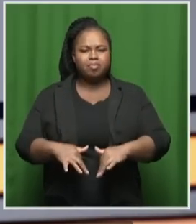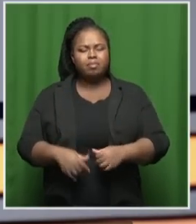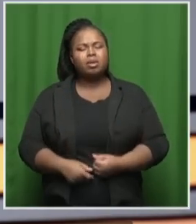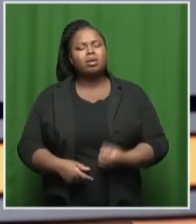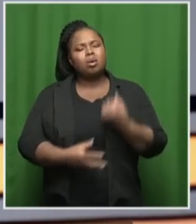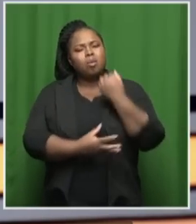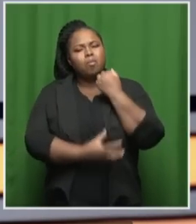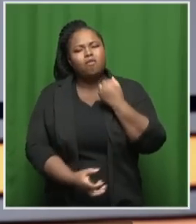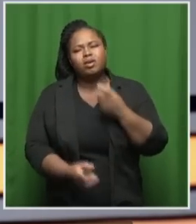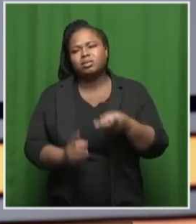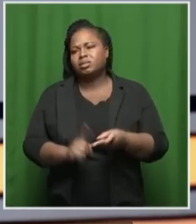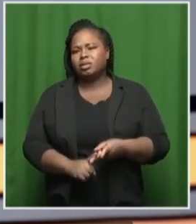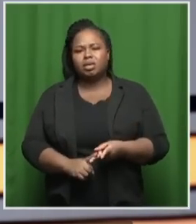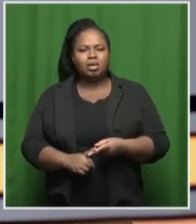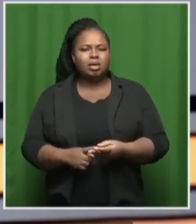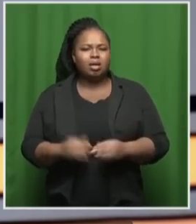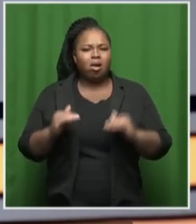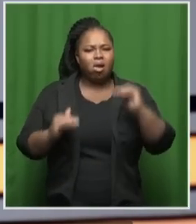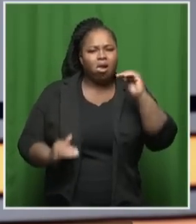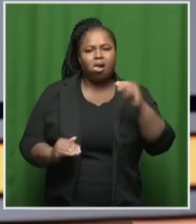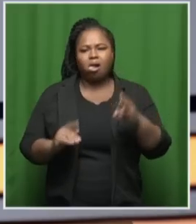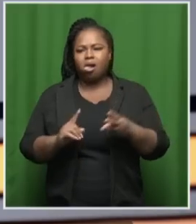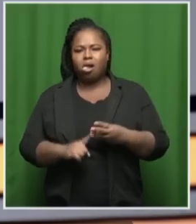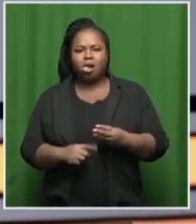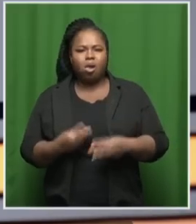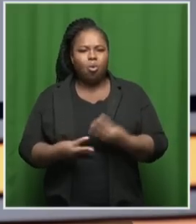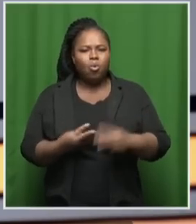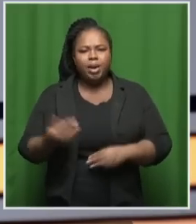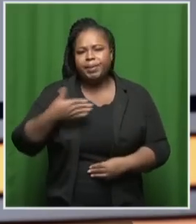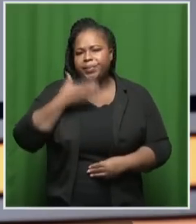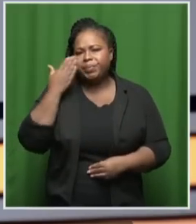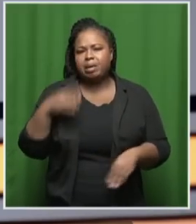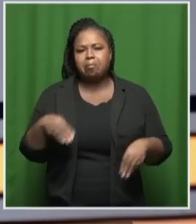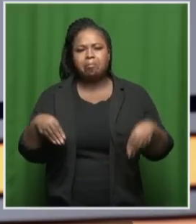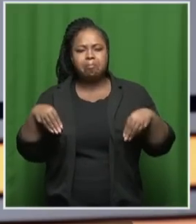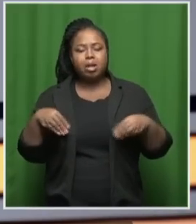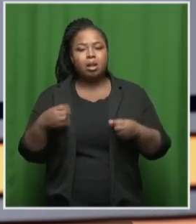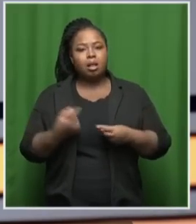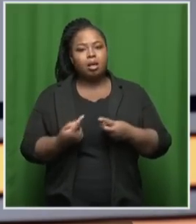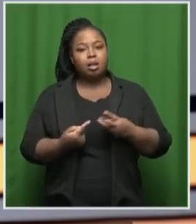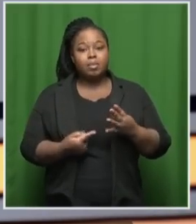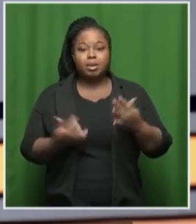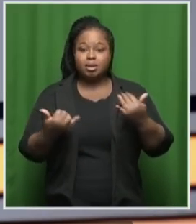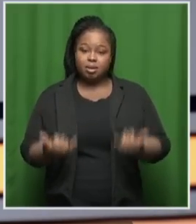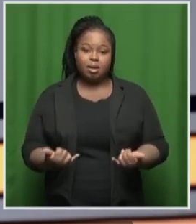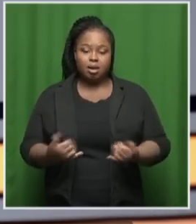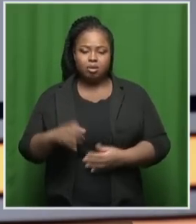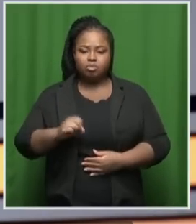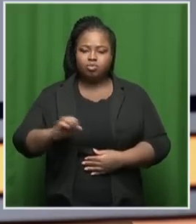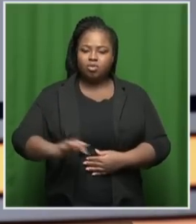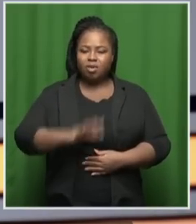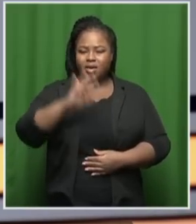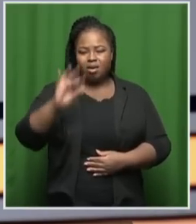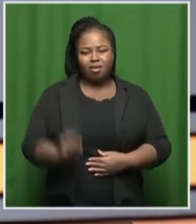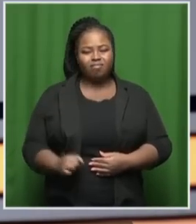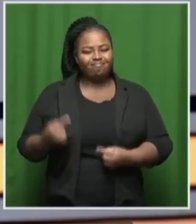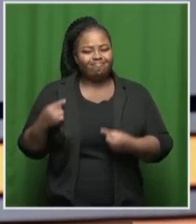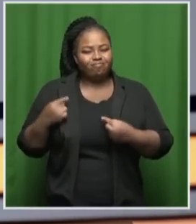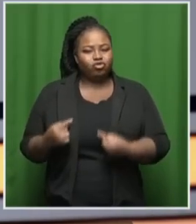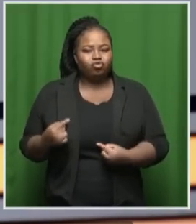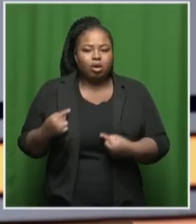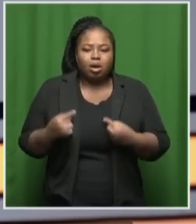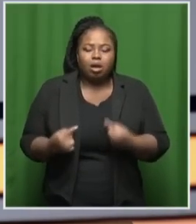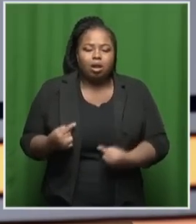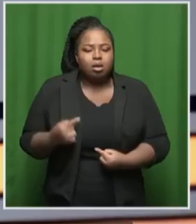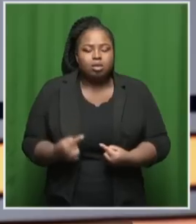poverty, unemployment, inequality, we are in a quagmire as South Africa, struggling to get out